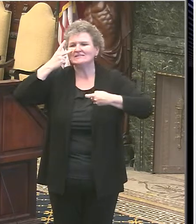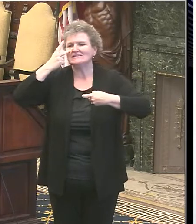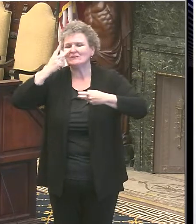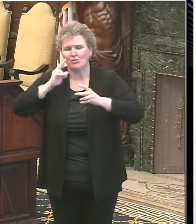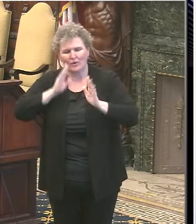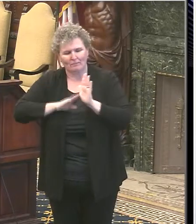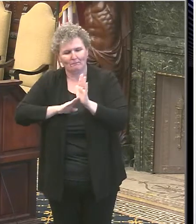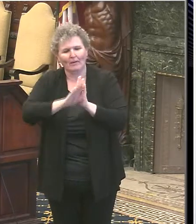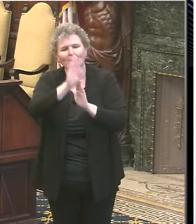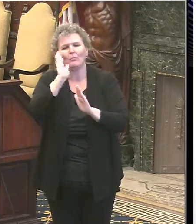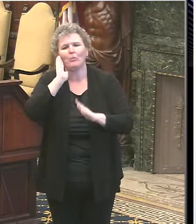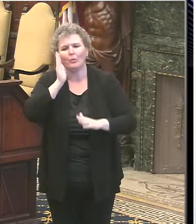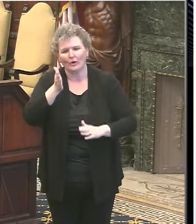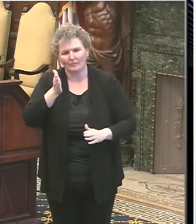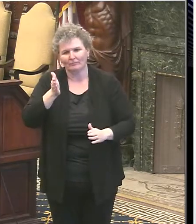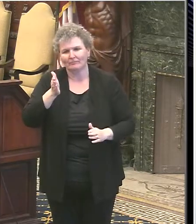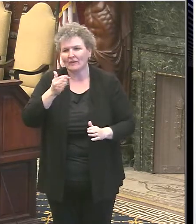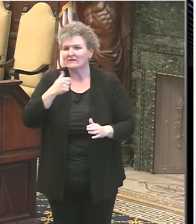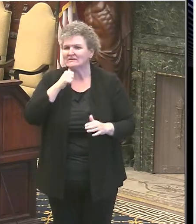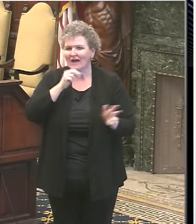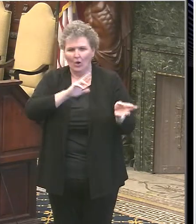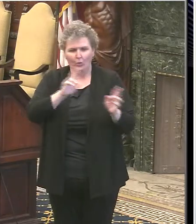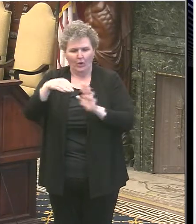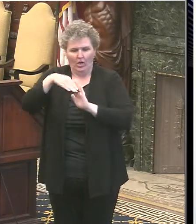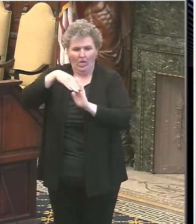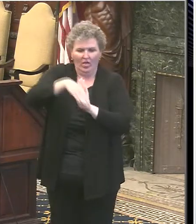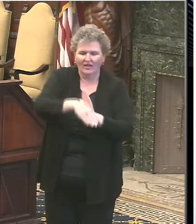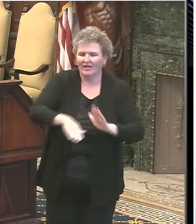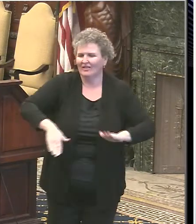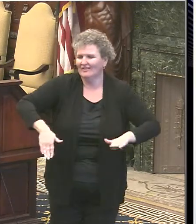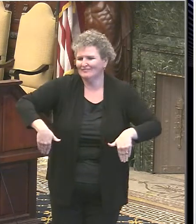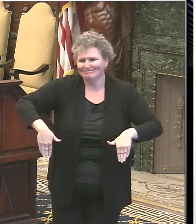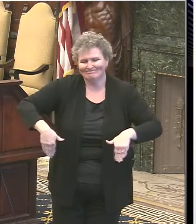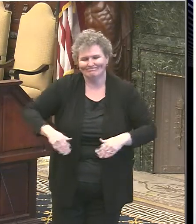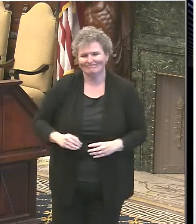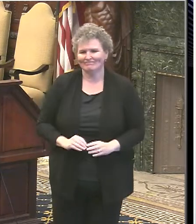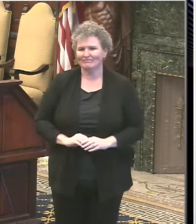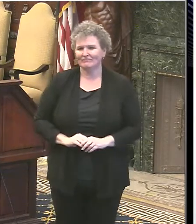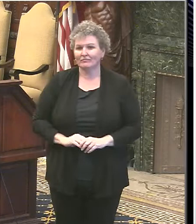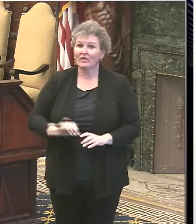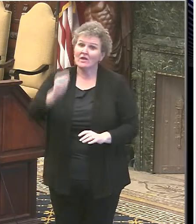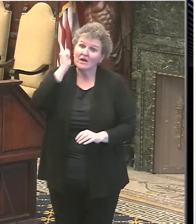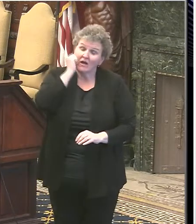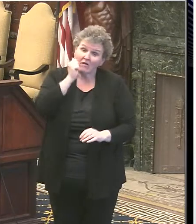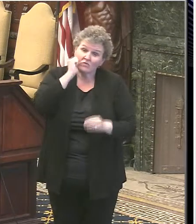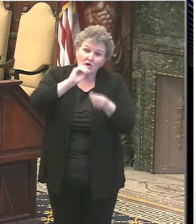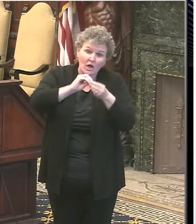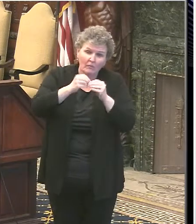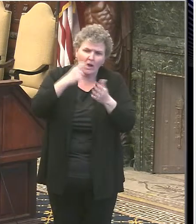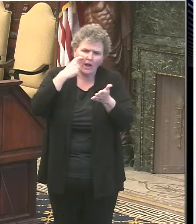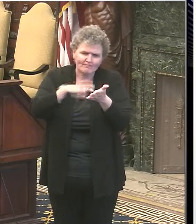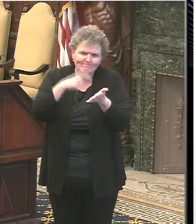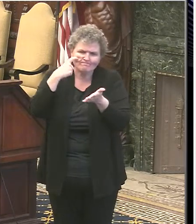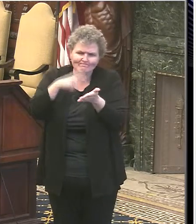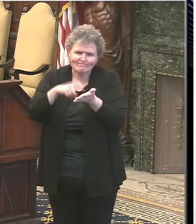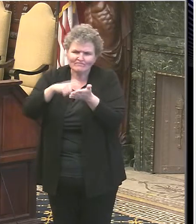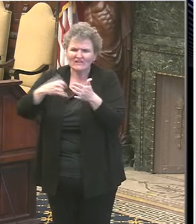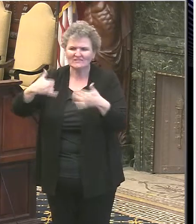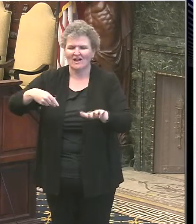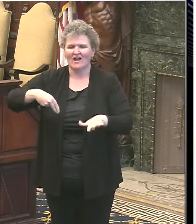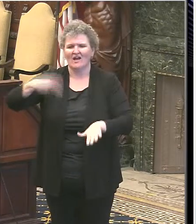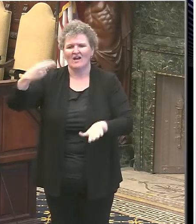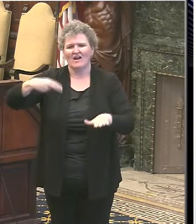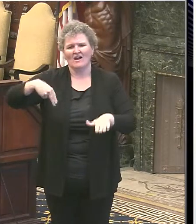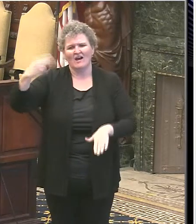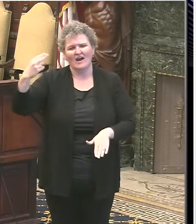beginning of a reversal. No way of telling right now. But even so, the number of daily cases we're seeing is still extremely high, and we're seeing the consequences